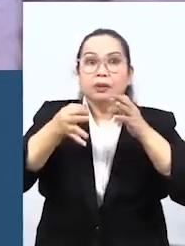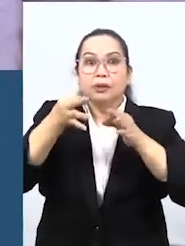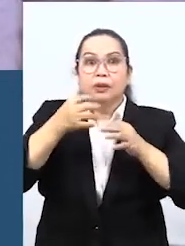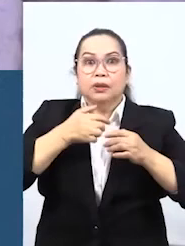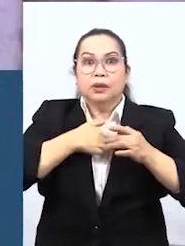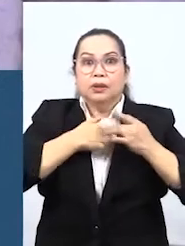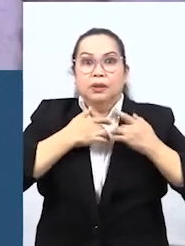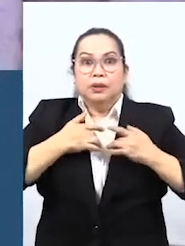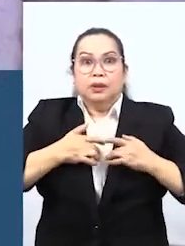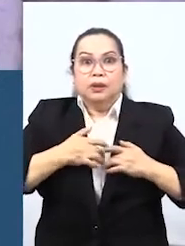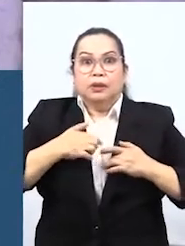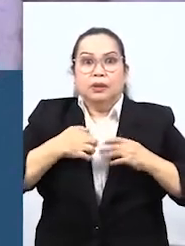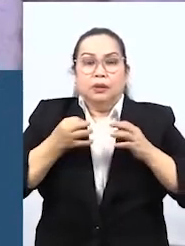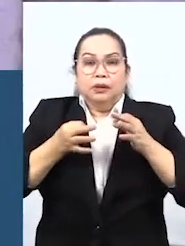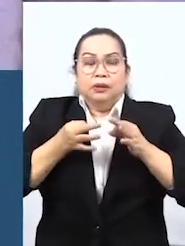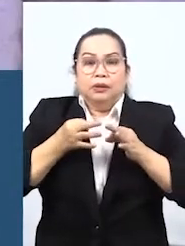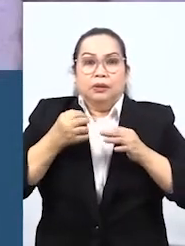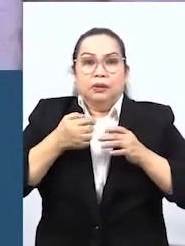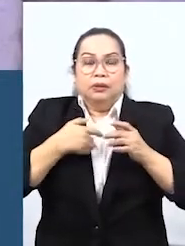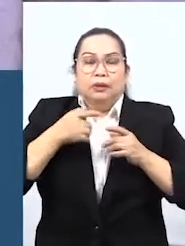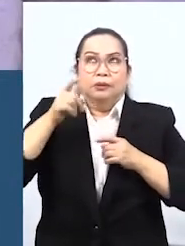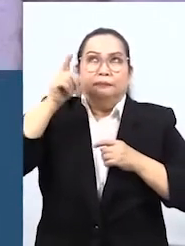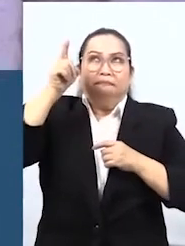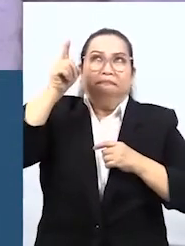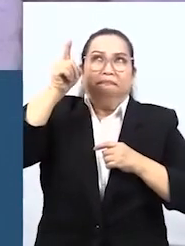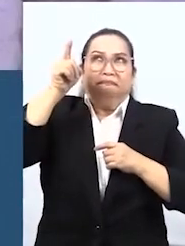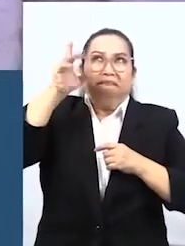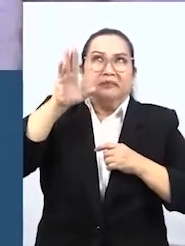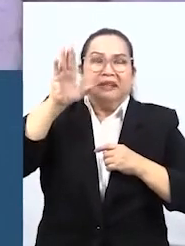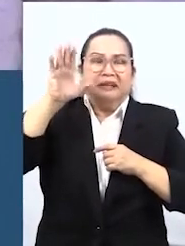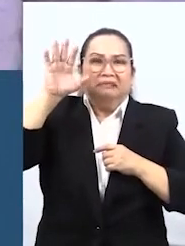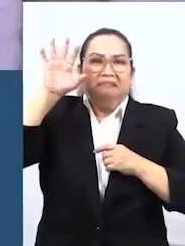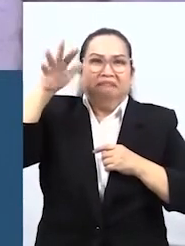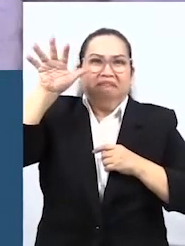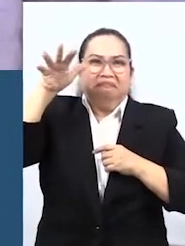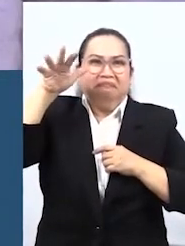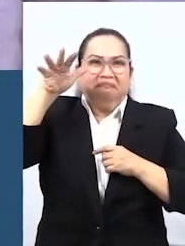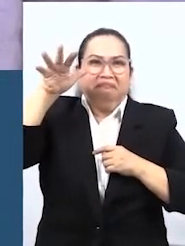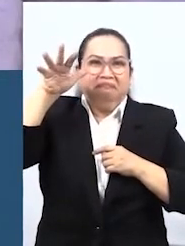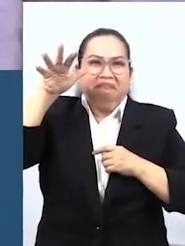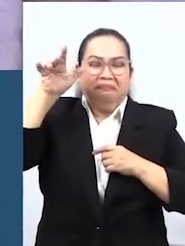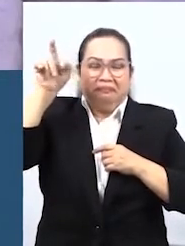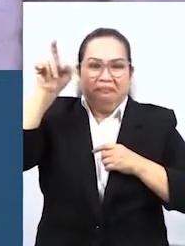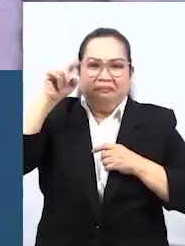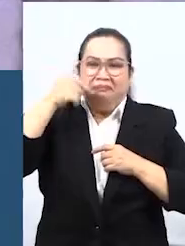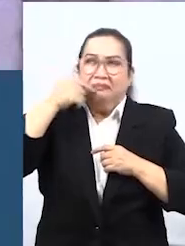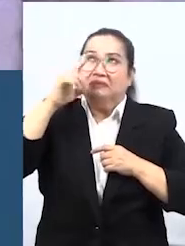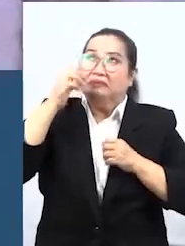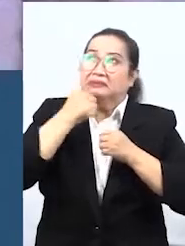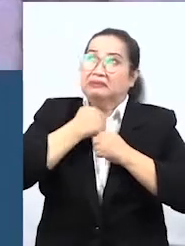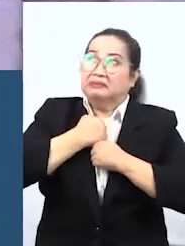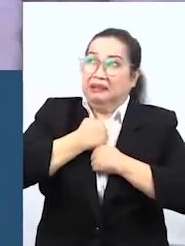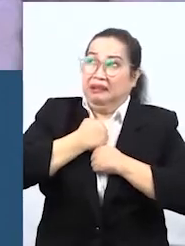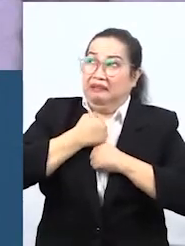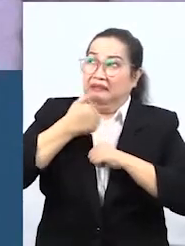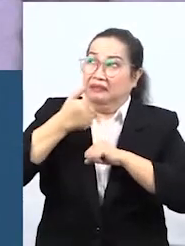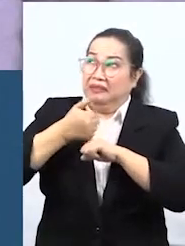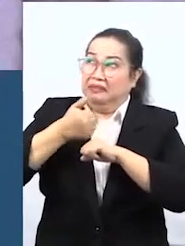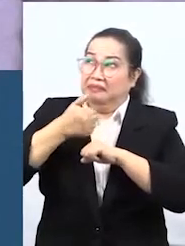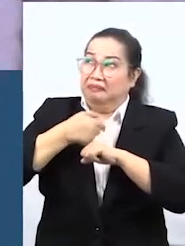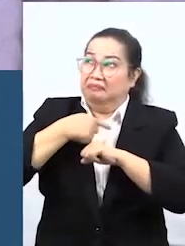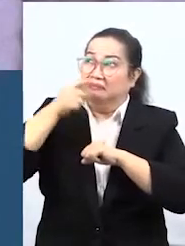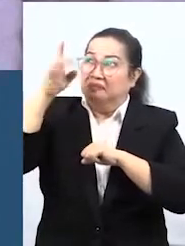your judgment parang gin na si Lord and accuse him of being unloving and Unfaithful to his